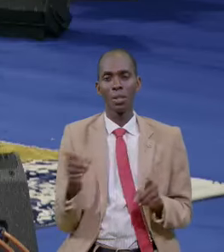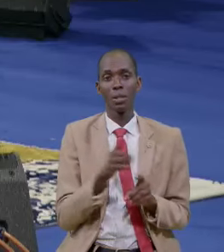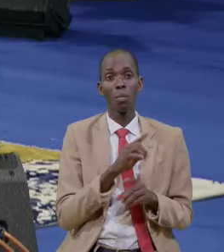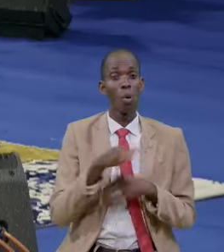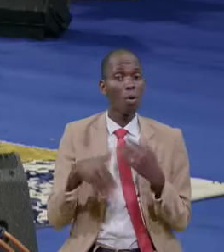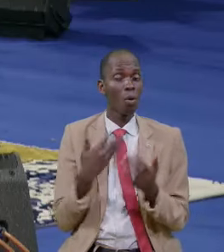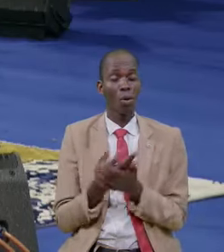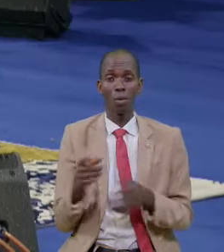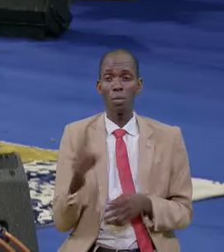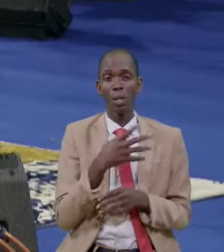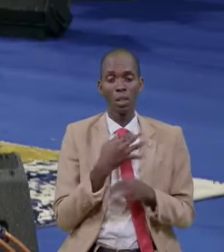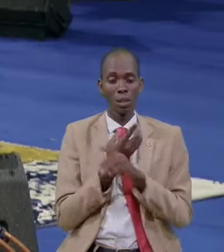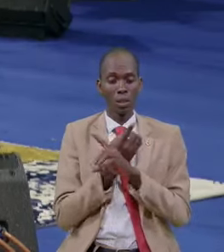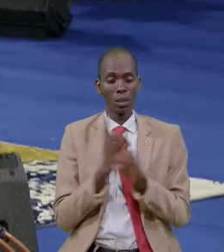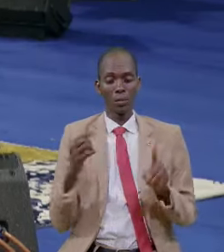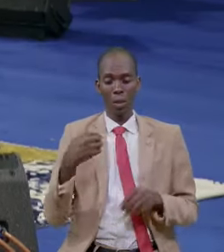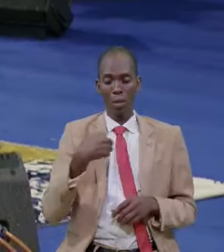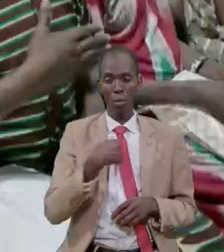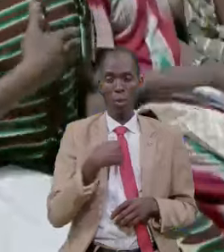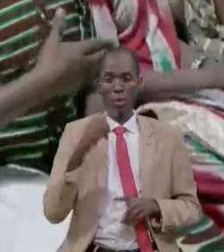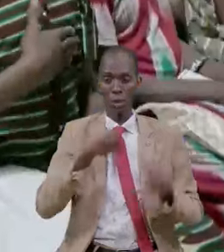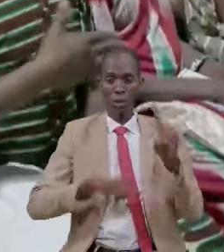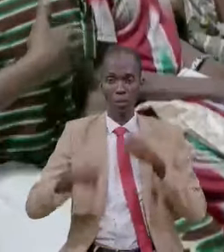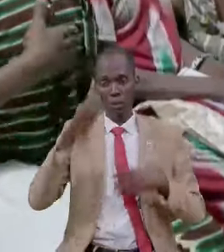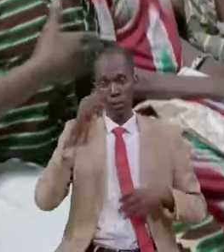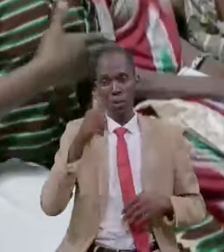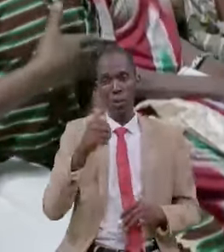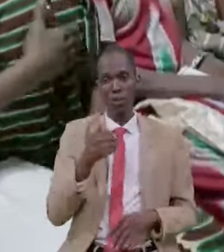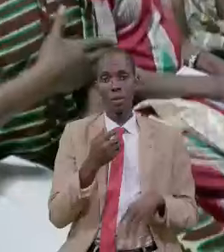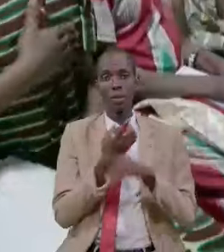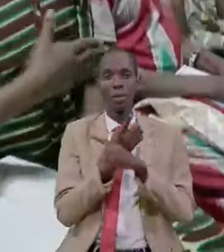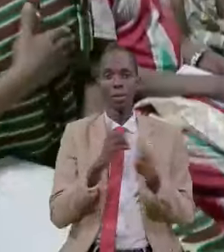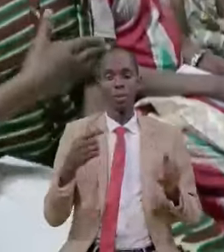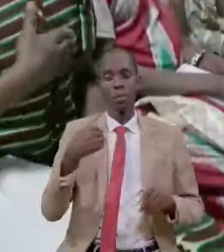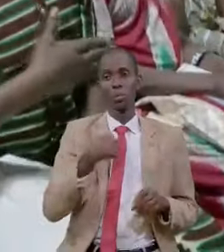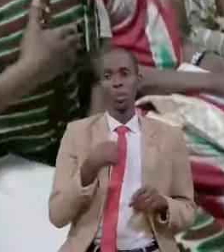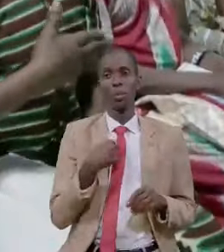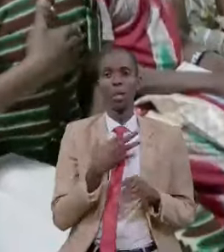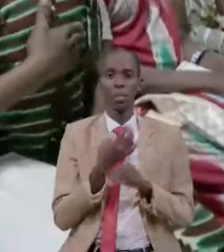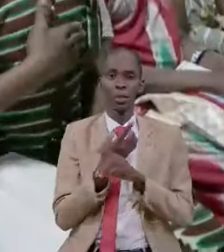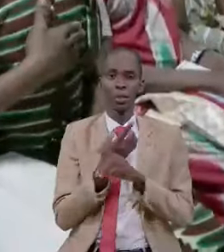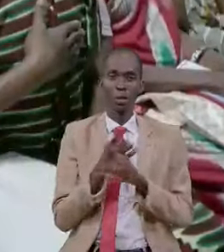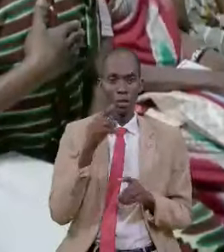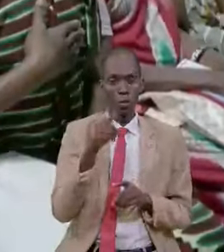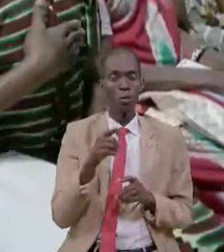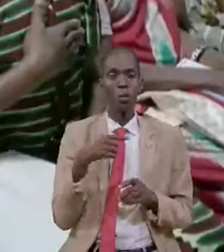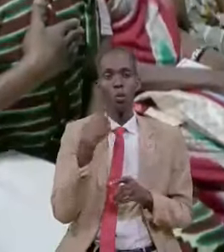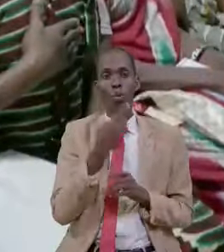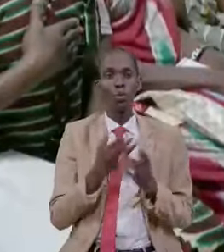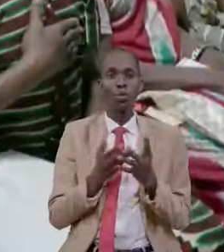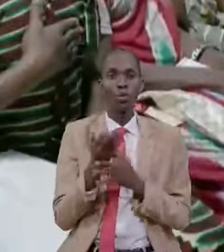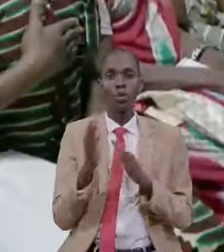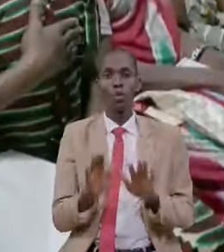me. And deliver me. And deliver you, who through fear